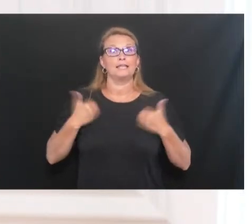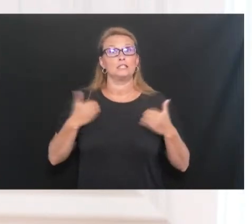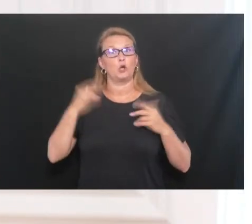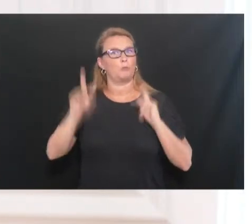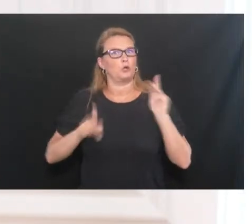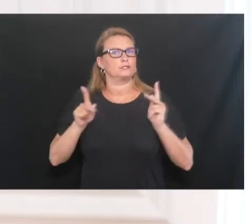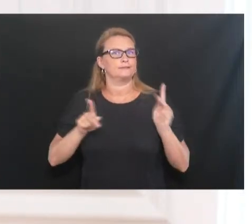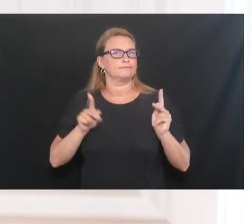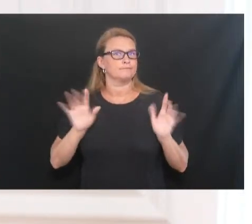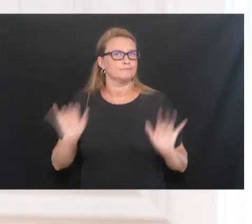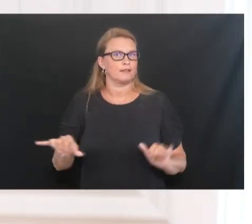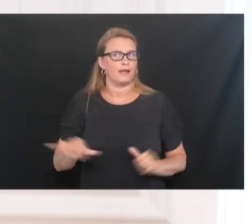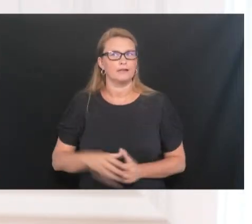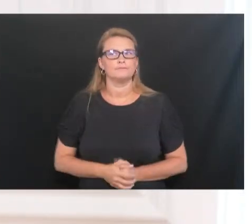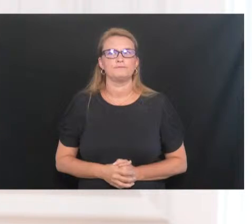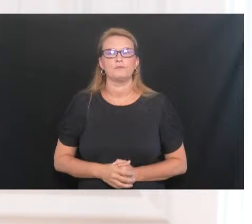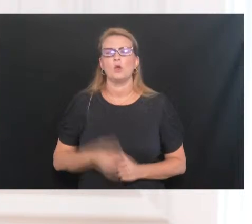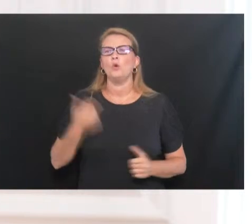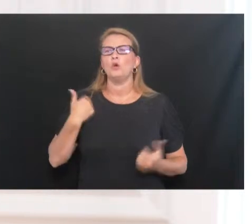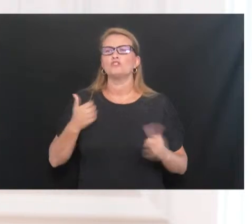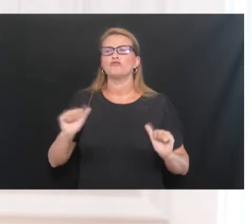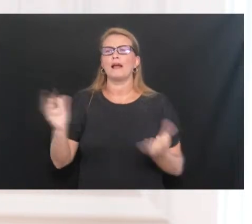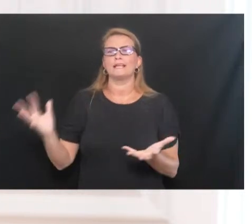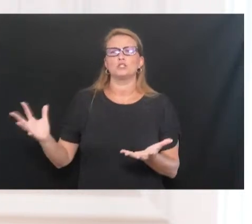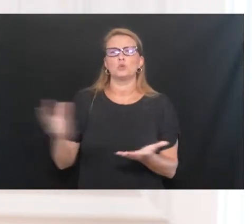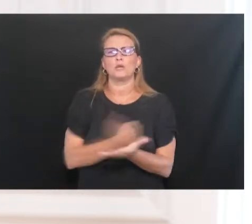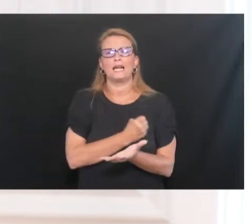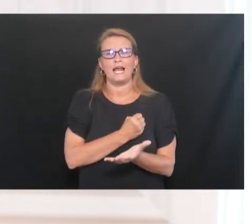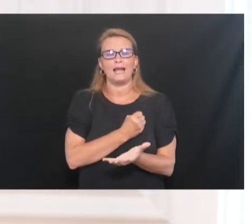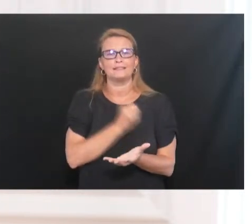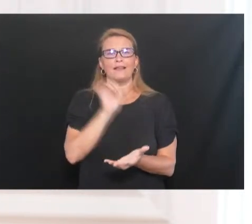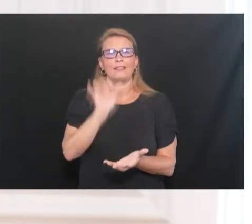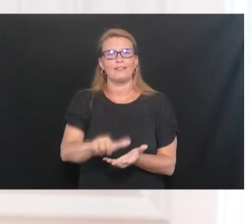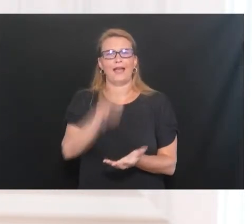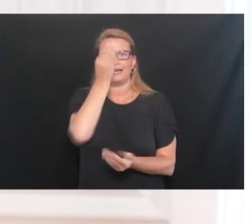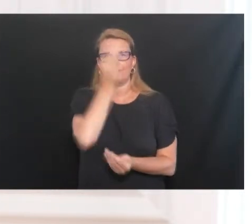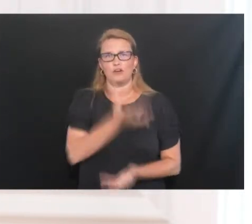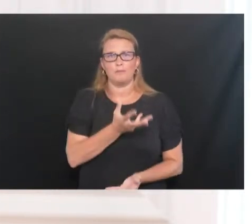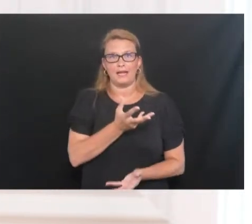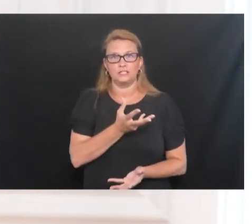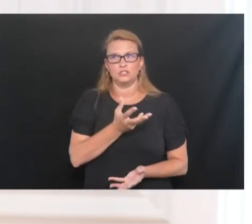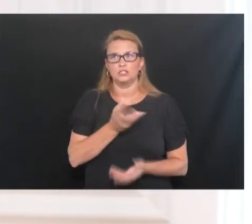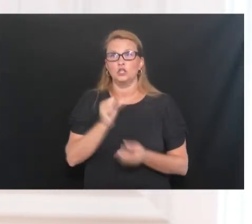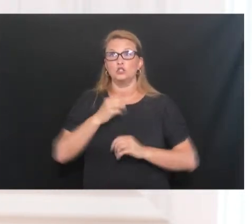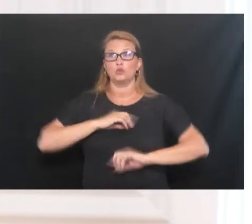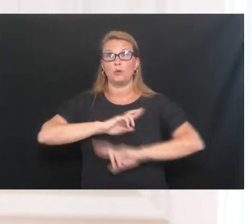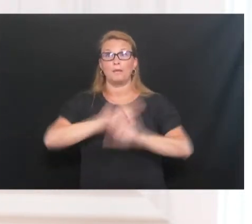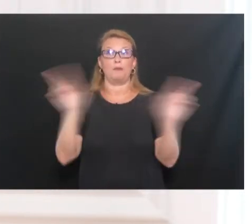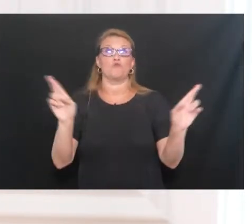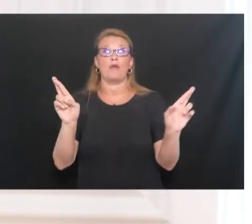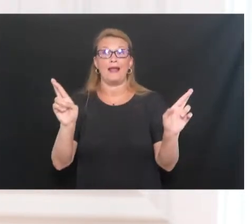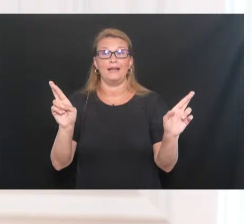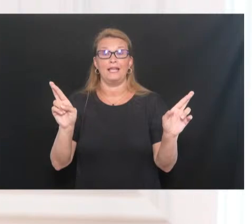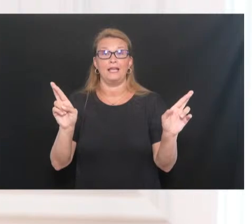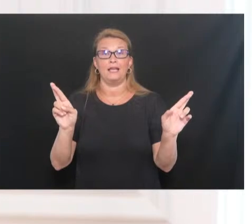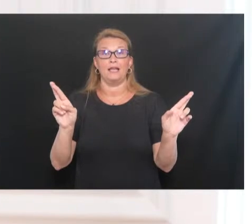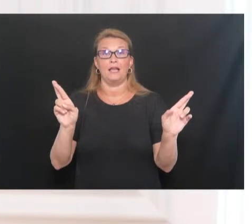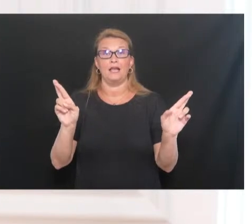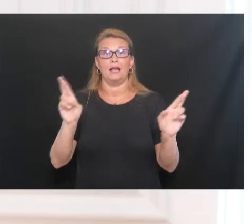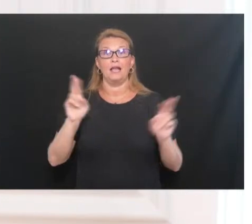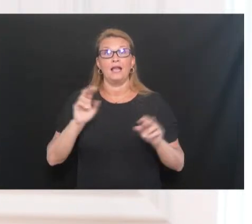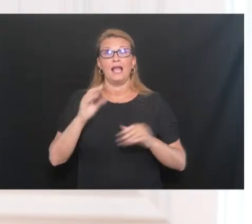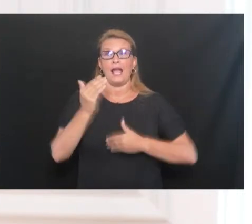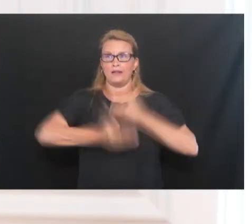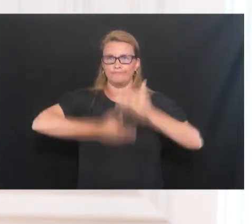gather that data, so not that we are reacting, but we're proactive, and we are trying to work then, of